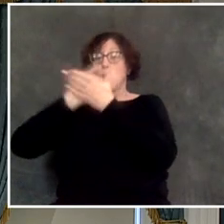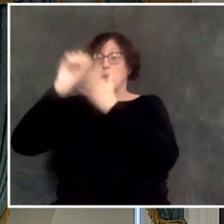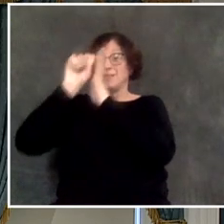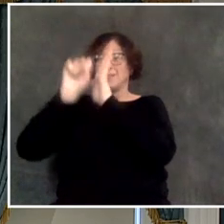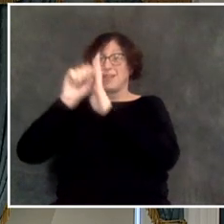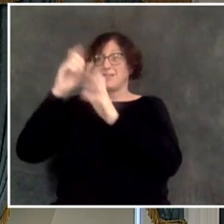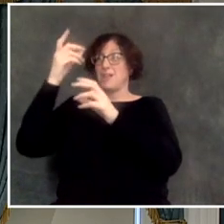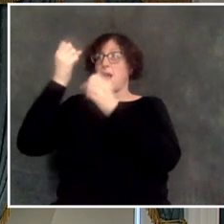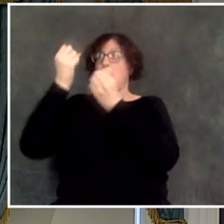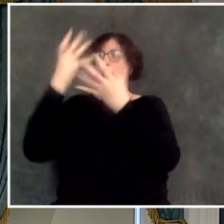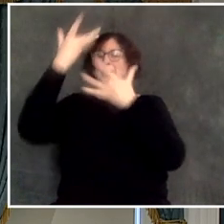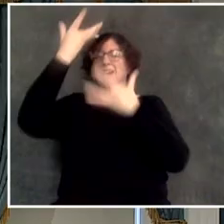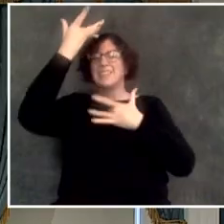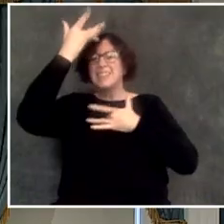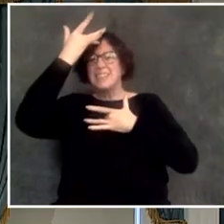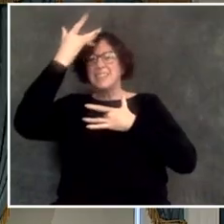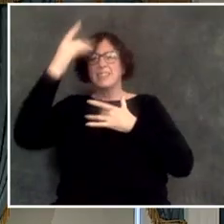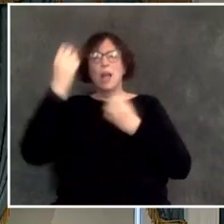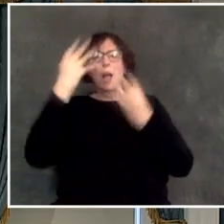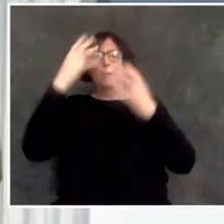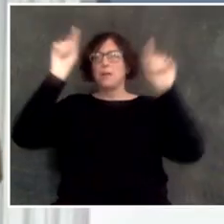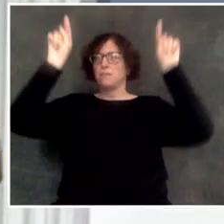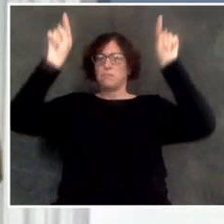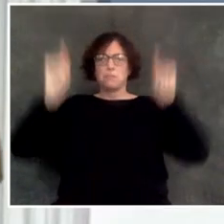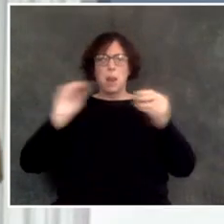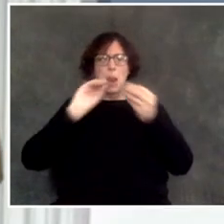first part of the question, we have